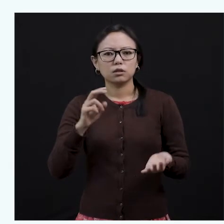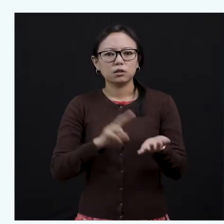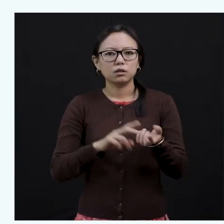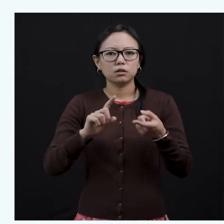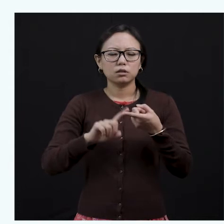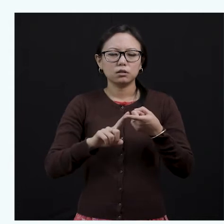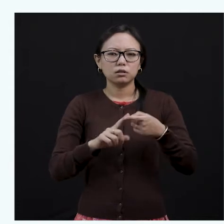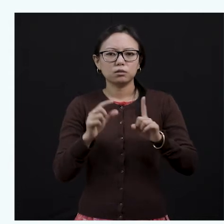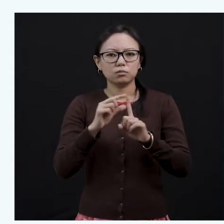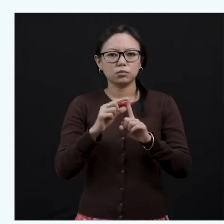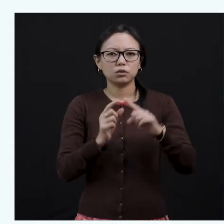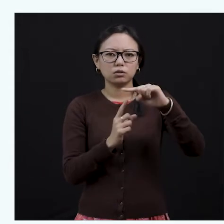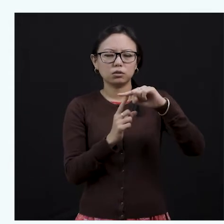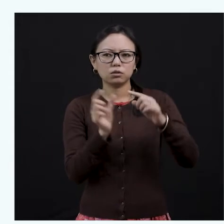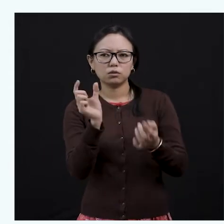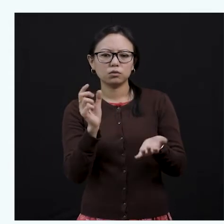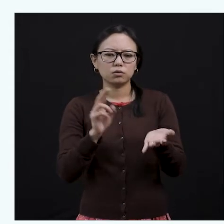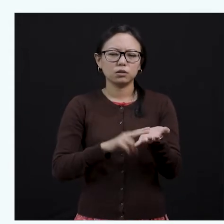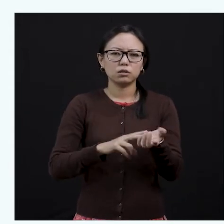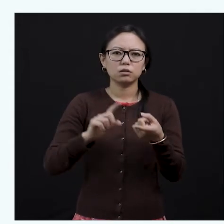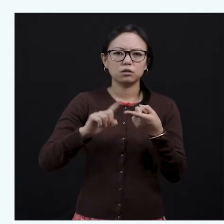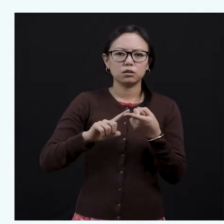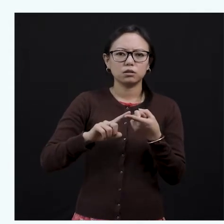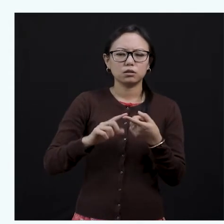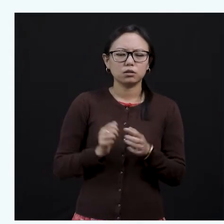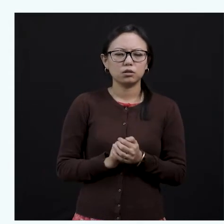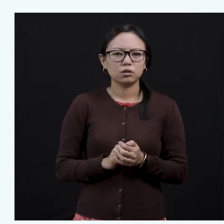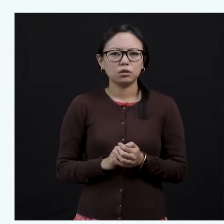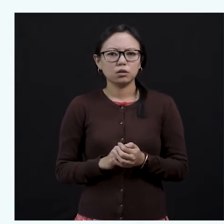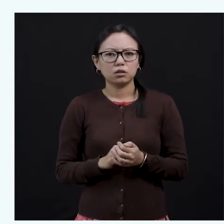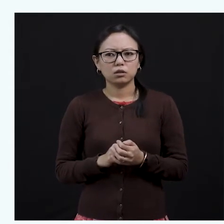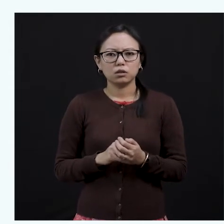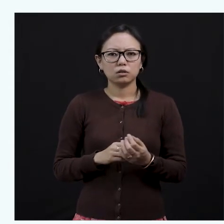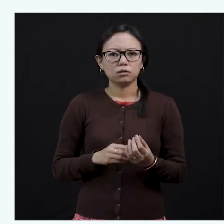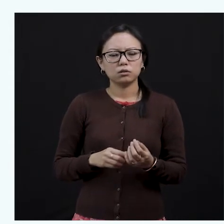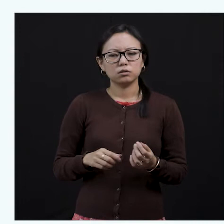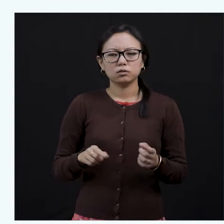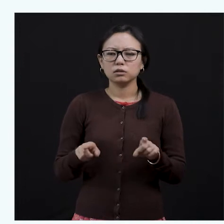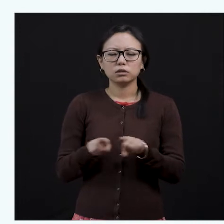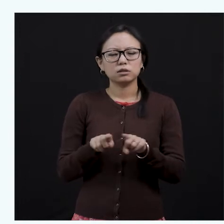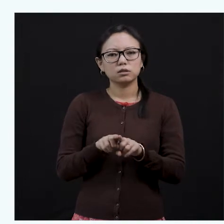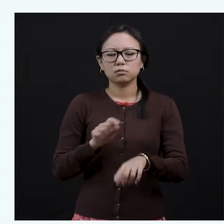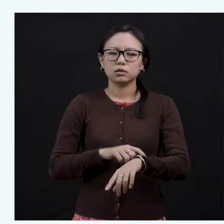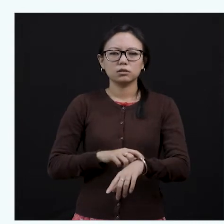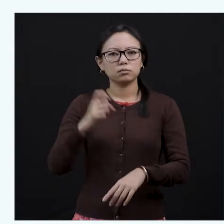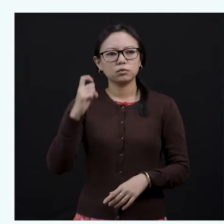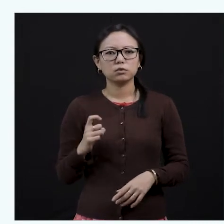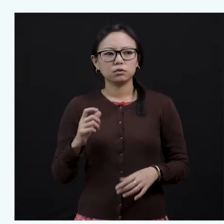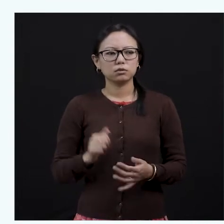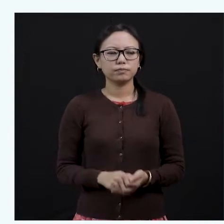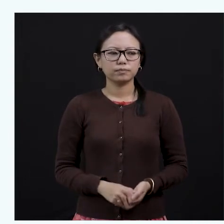than the earth. Likewise, they don't change their orbits. They have a fixed path known as the orbits,